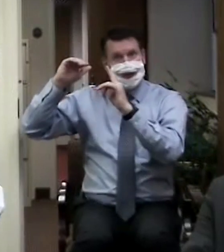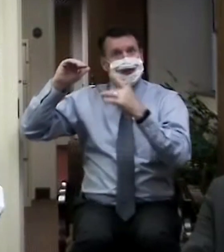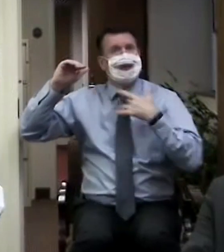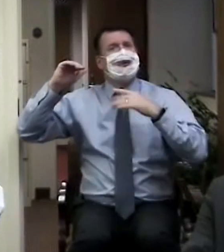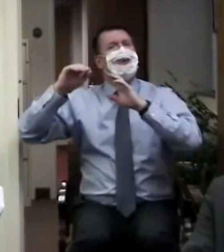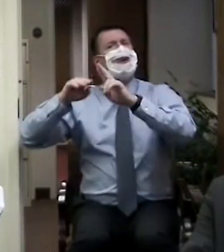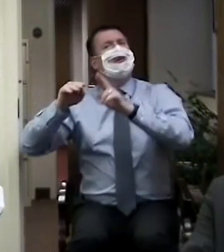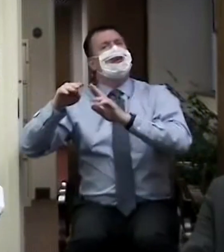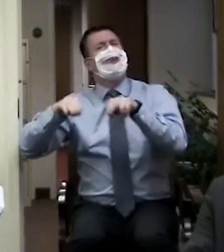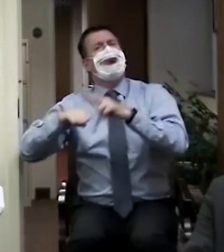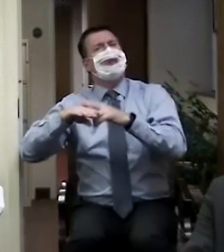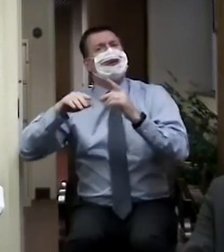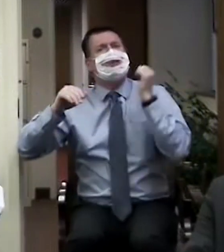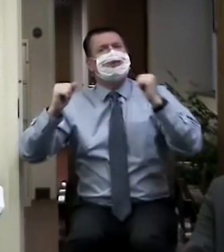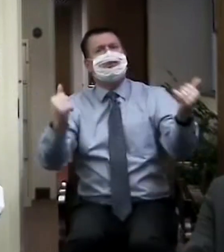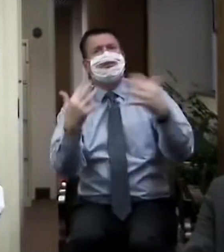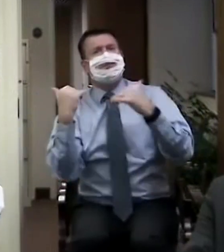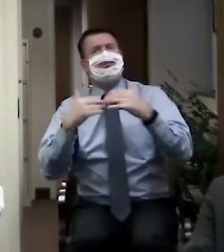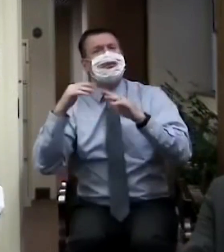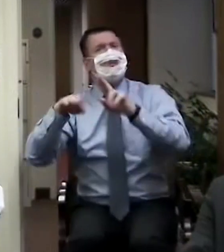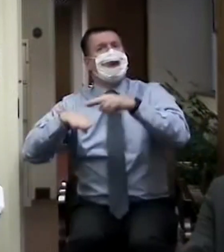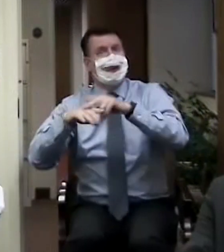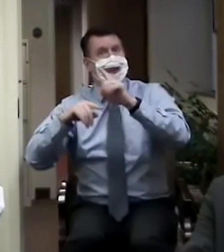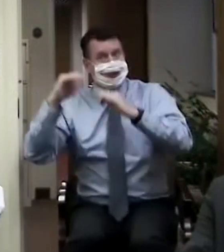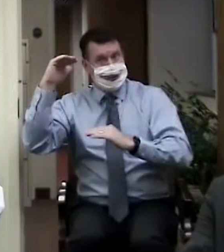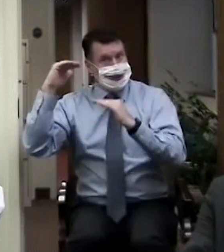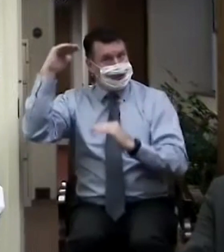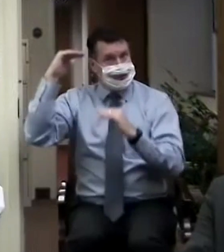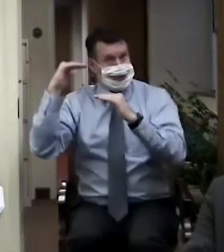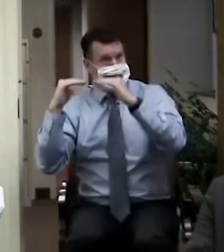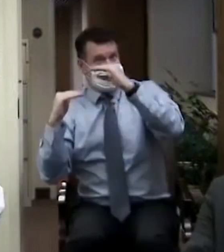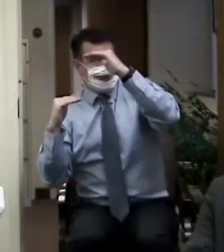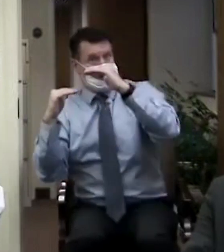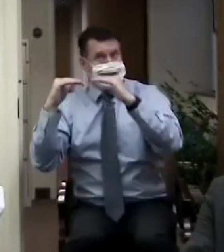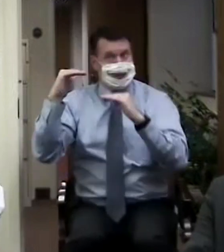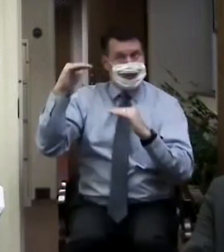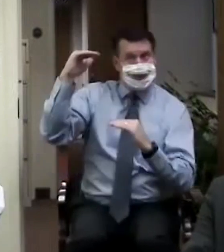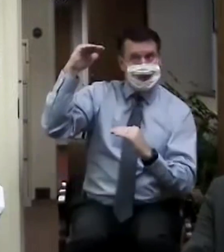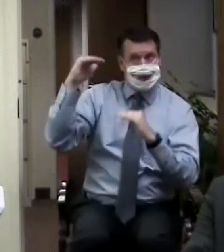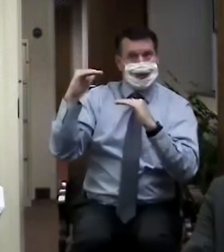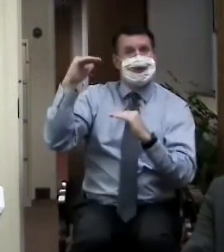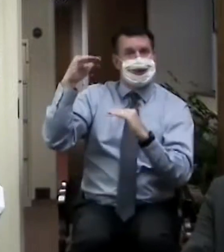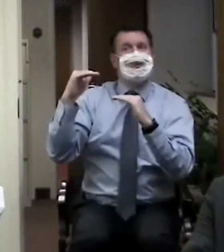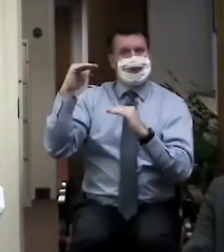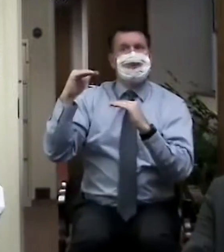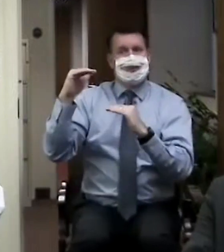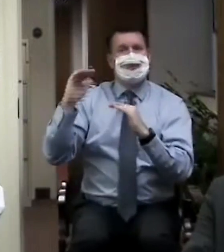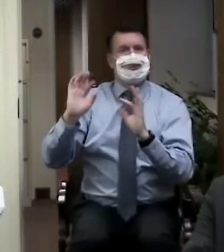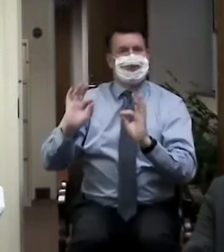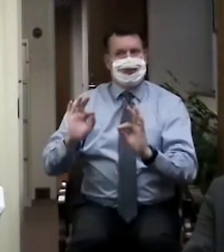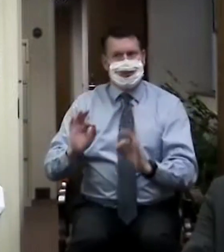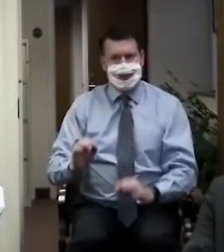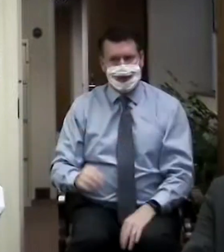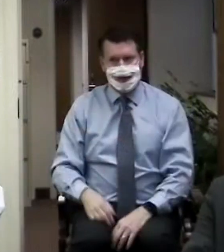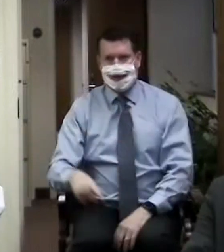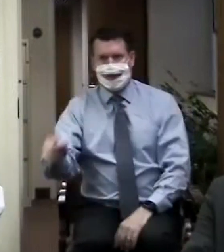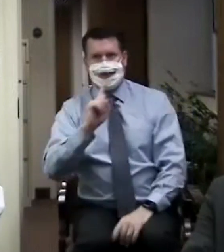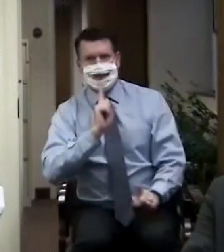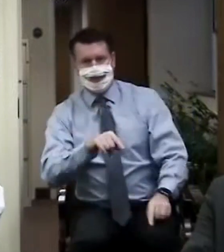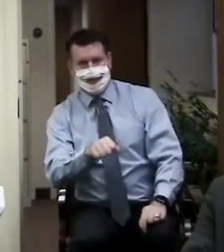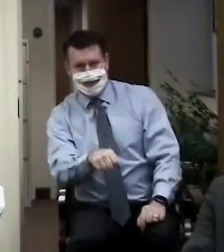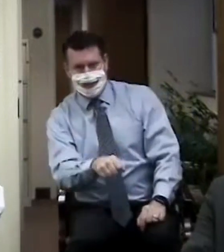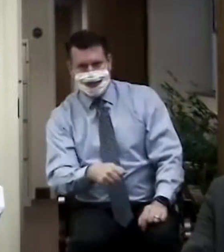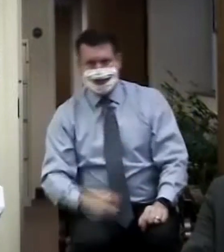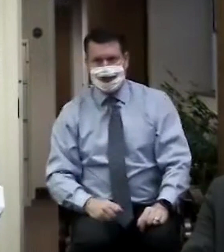of 1,100. Yes. Okay. Thanks, Will. And Patty Singer from Minority